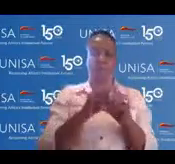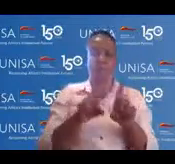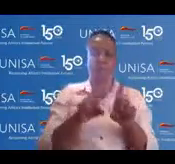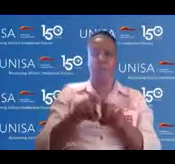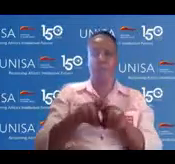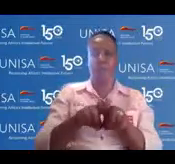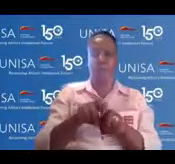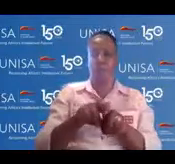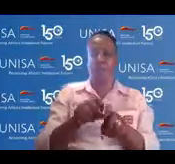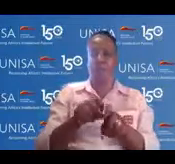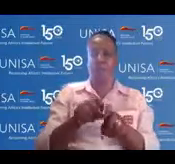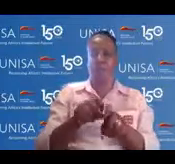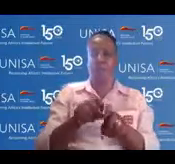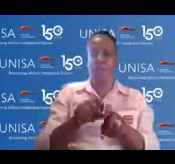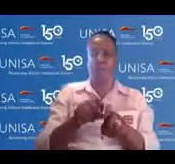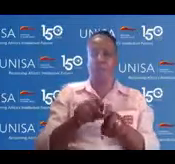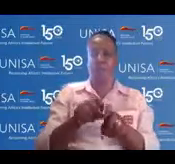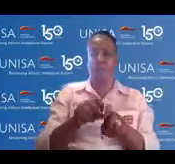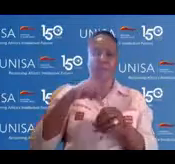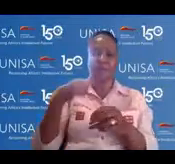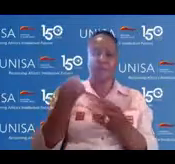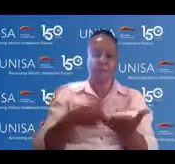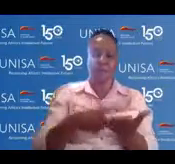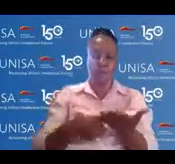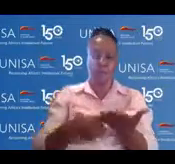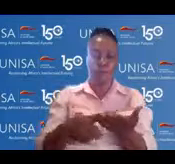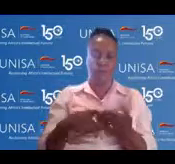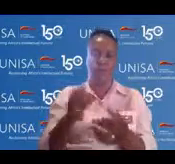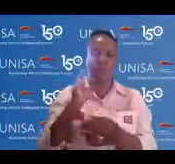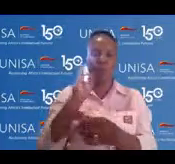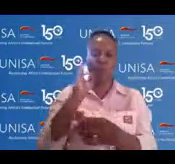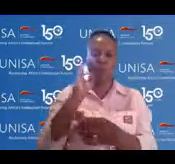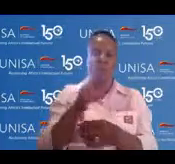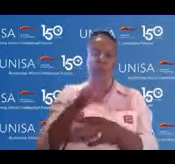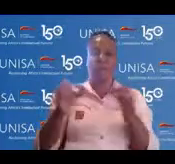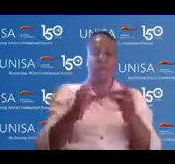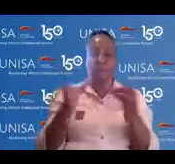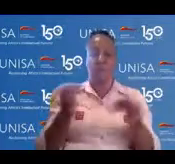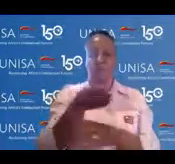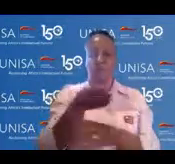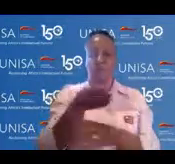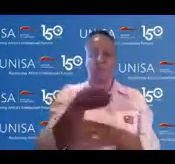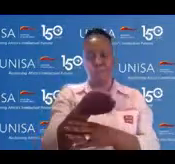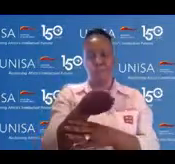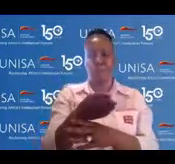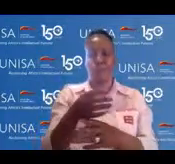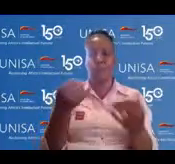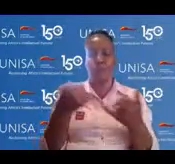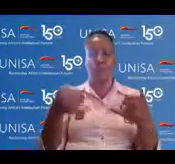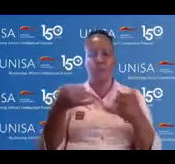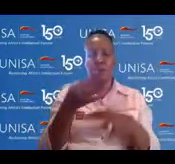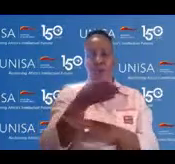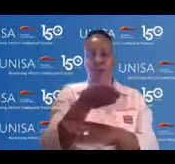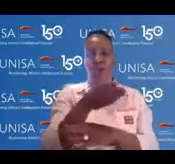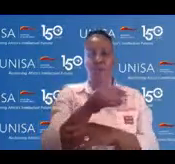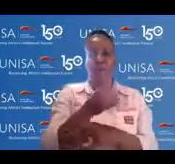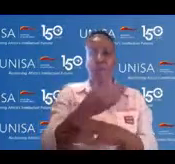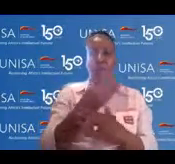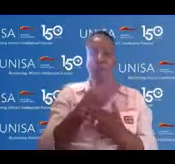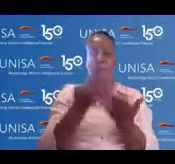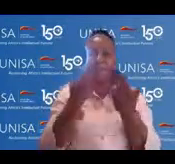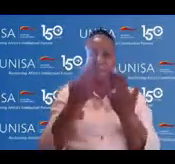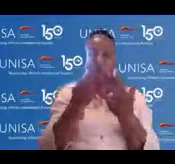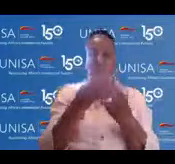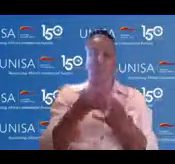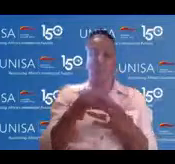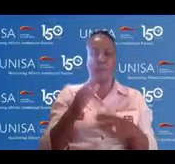again next week because there will be, again, prizes available for you. So just to make studying a little bit more fun, hey? So